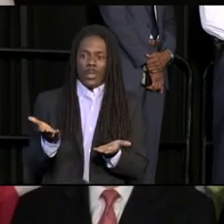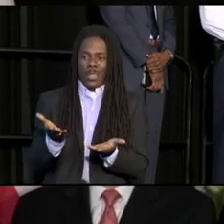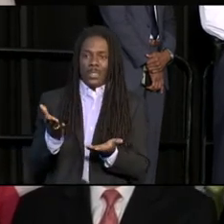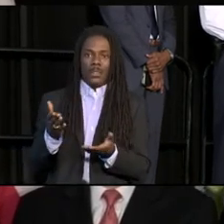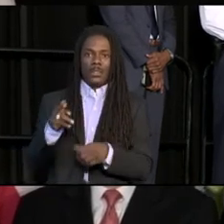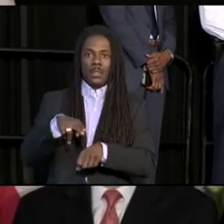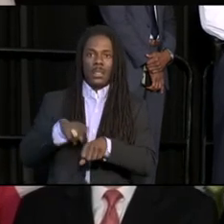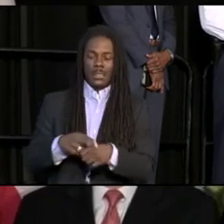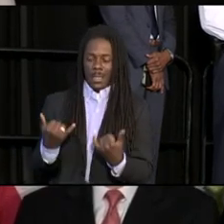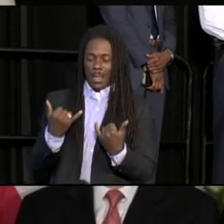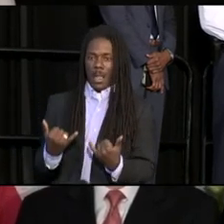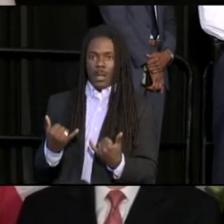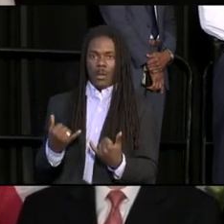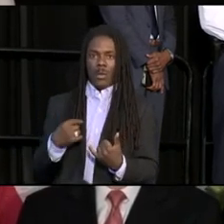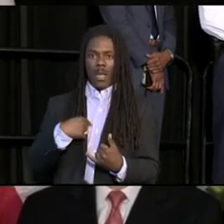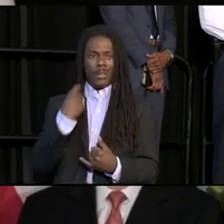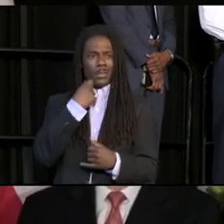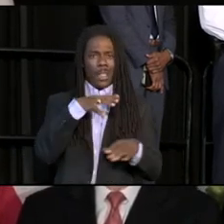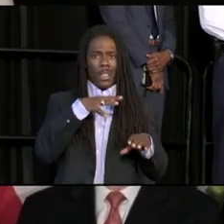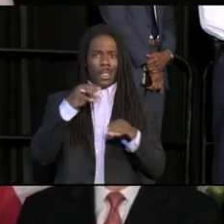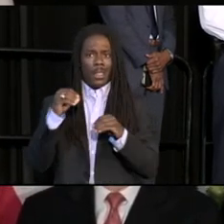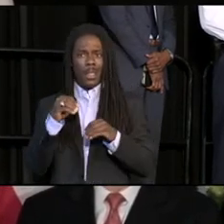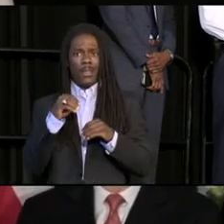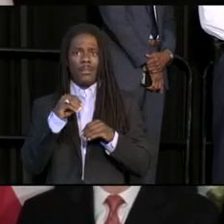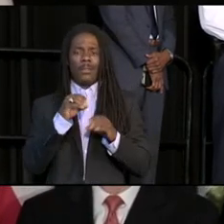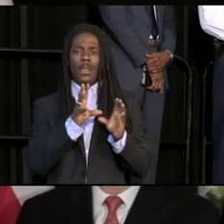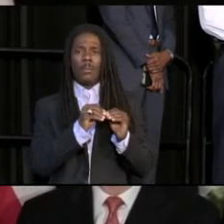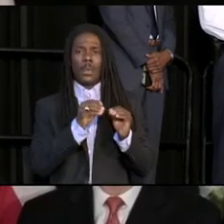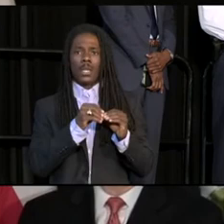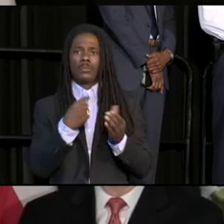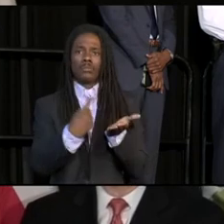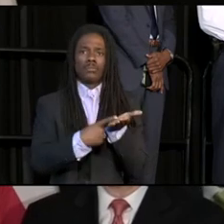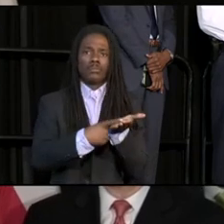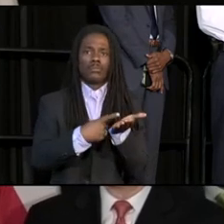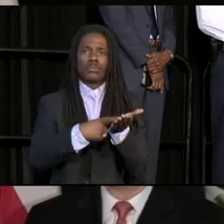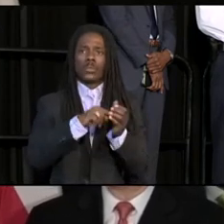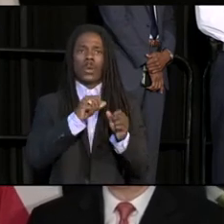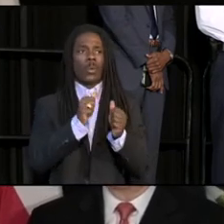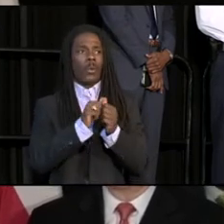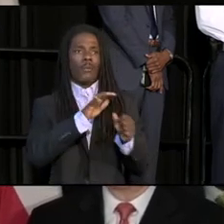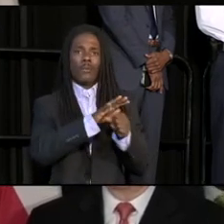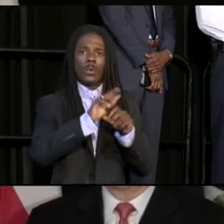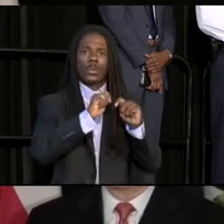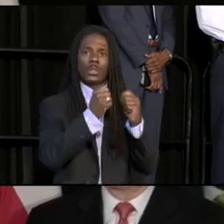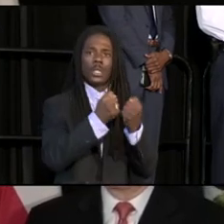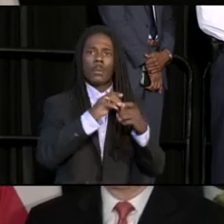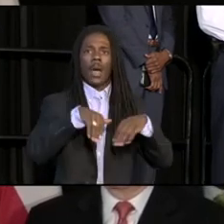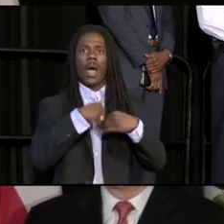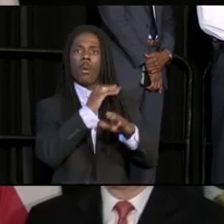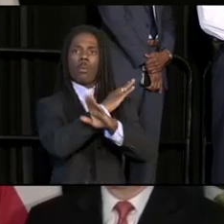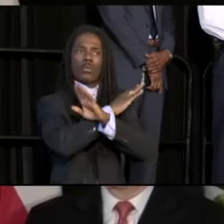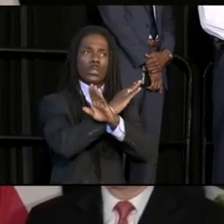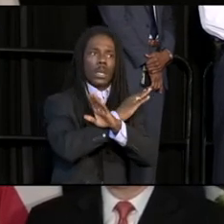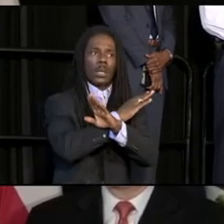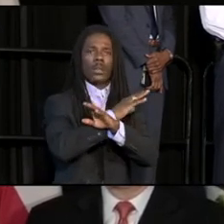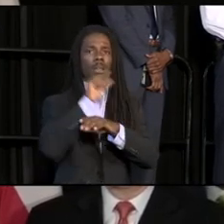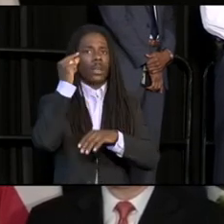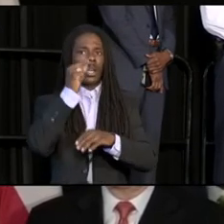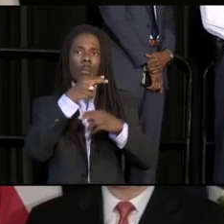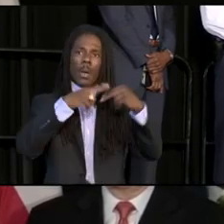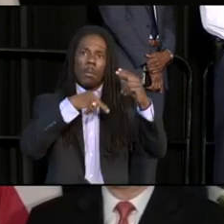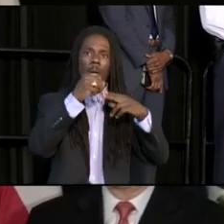a cabinet meeting where we talked to our entire team about how we protect our government buildings and